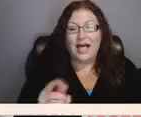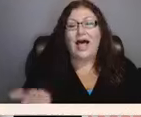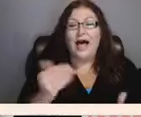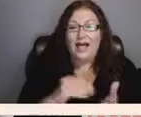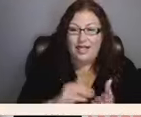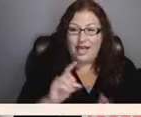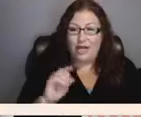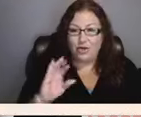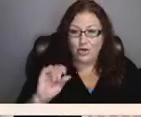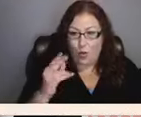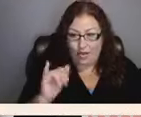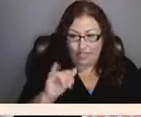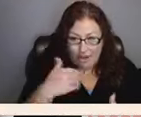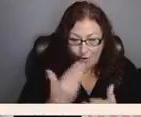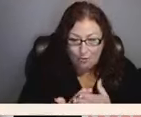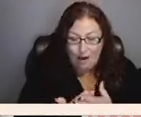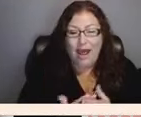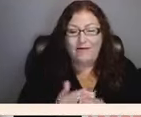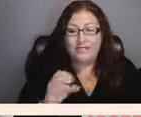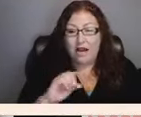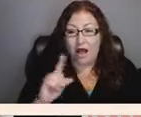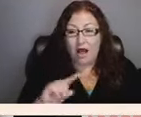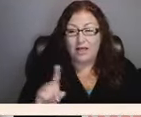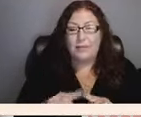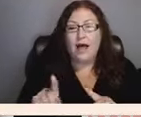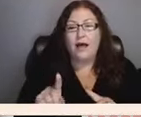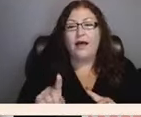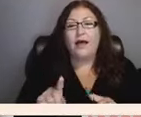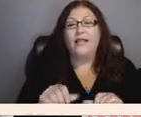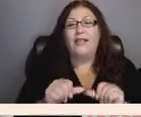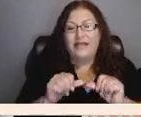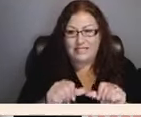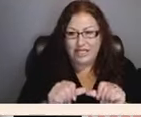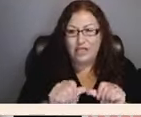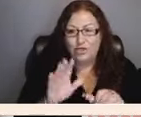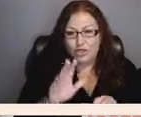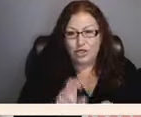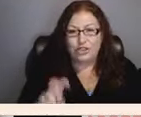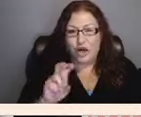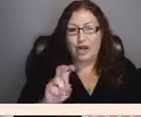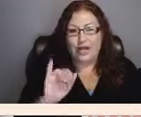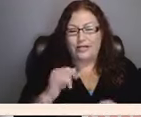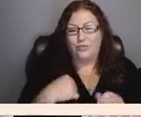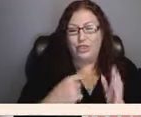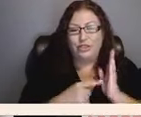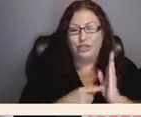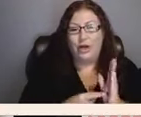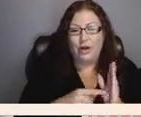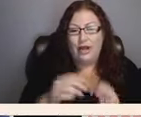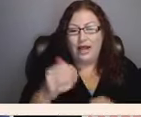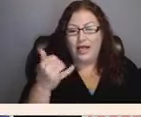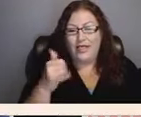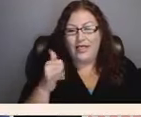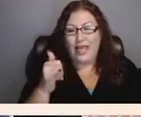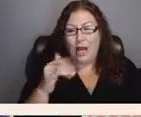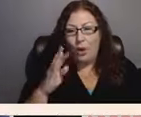arrives in Oz, but then continues on her journey as reflected in the yellow brick road.